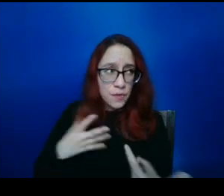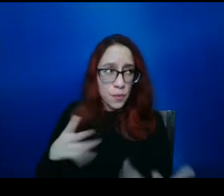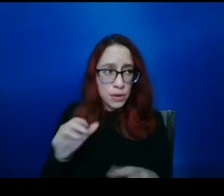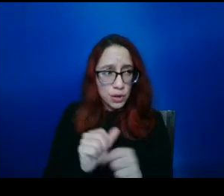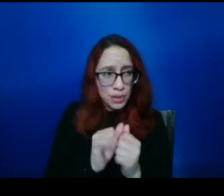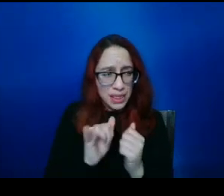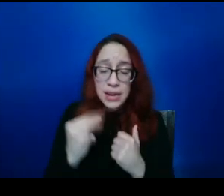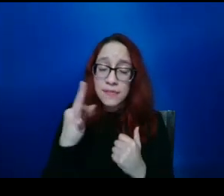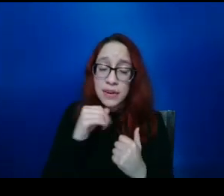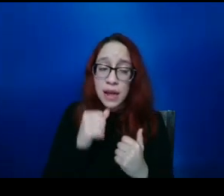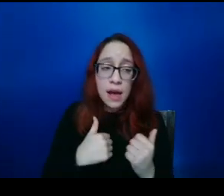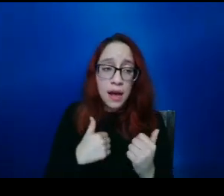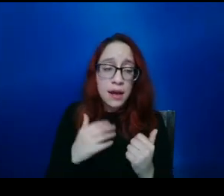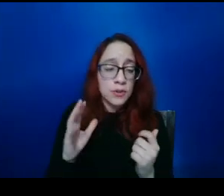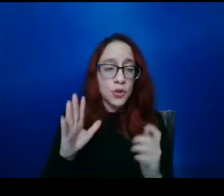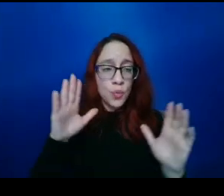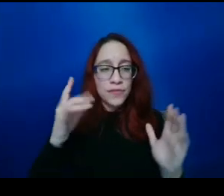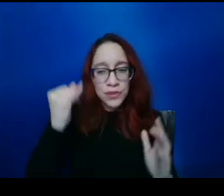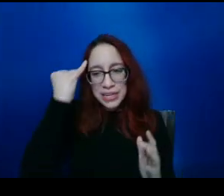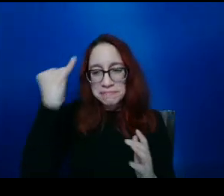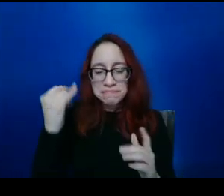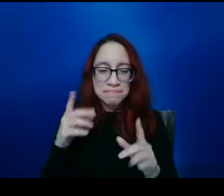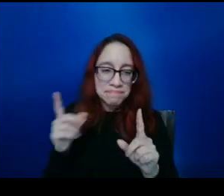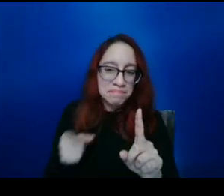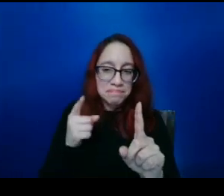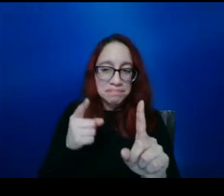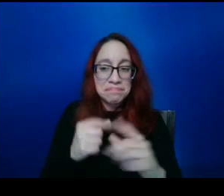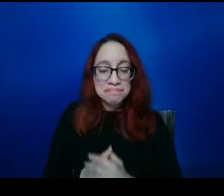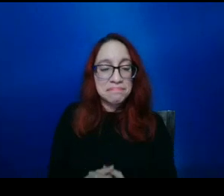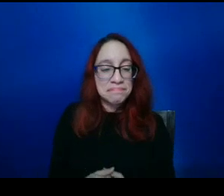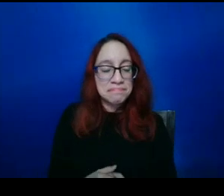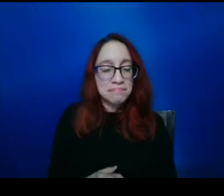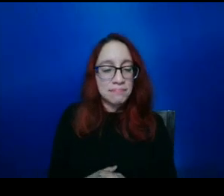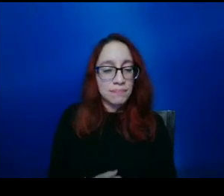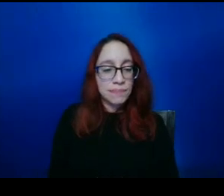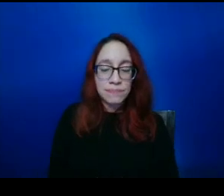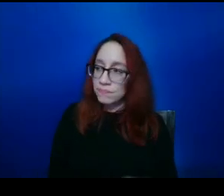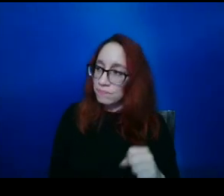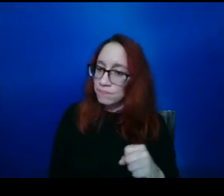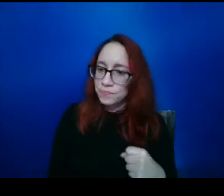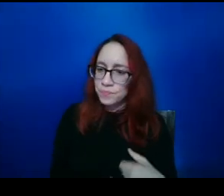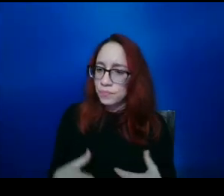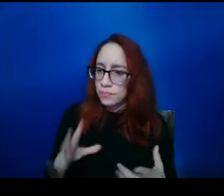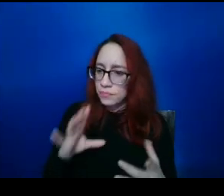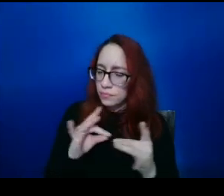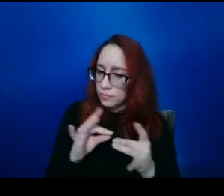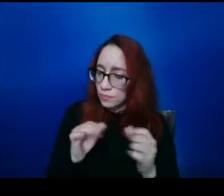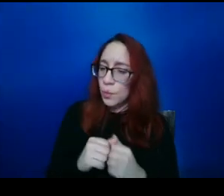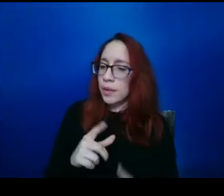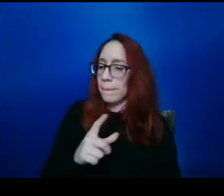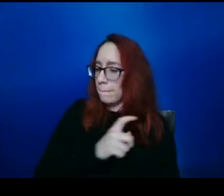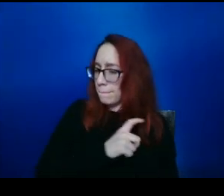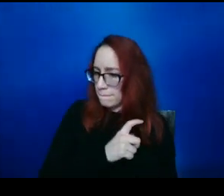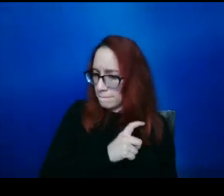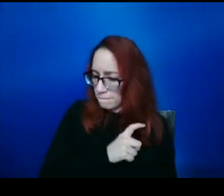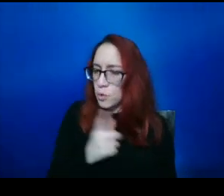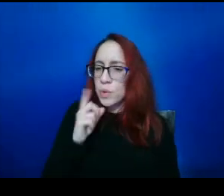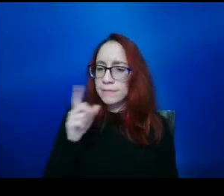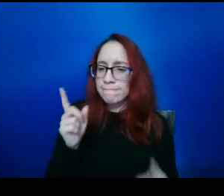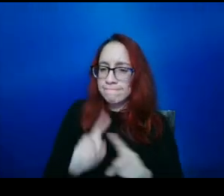but if not, that's a wonderful idea to pursue. Yeah, I've been speaking with the PD. We're looking at